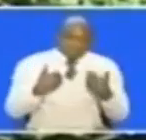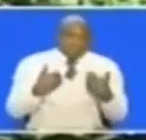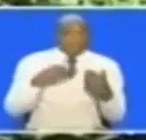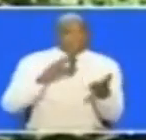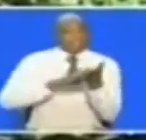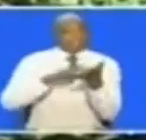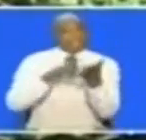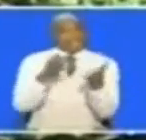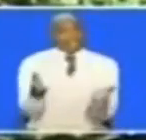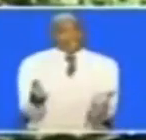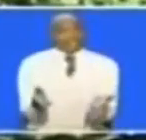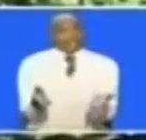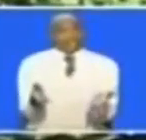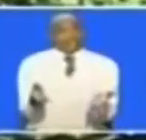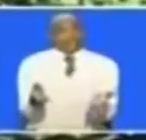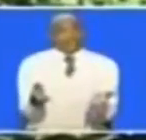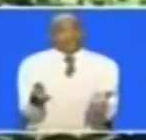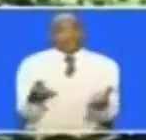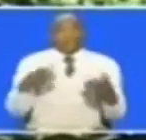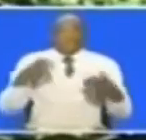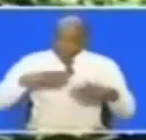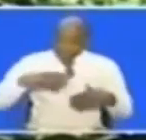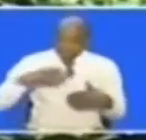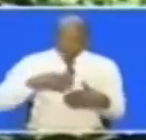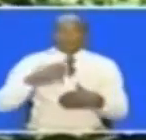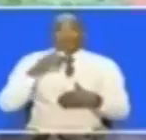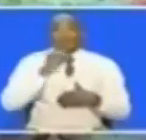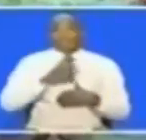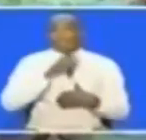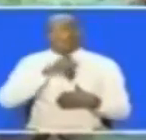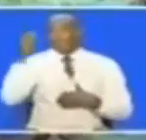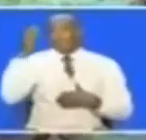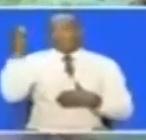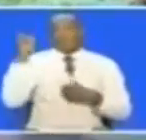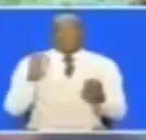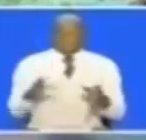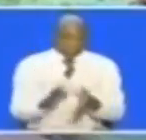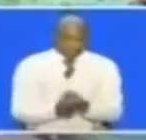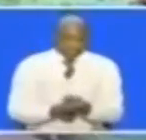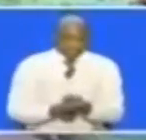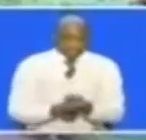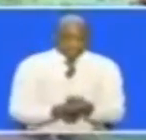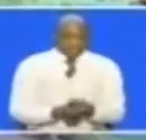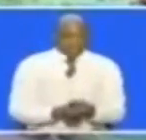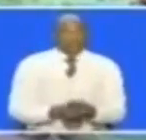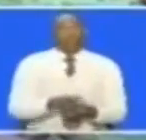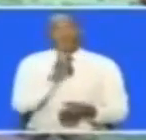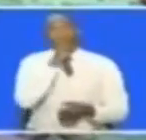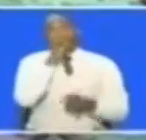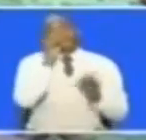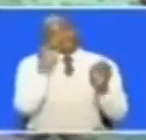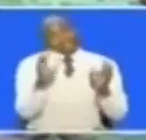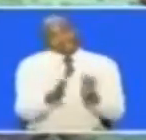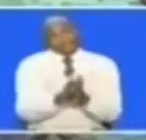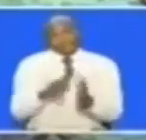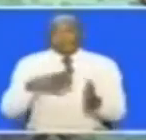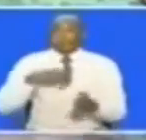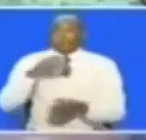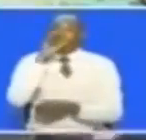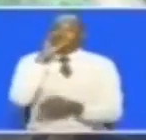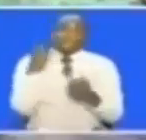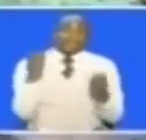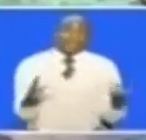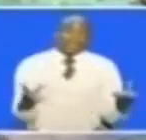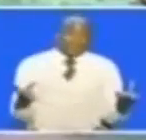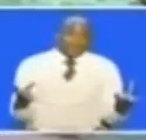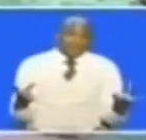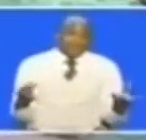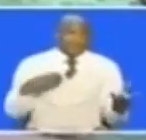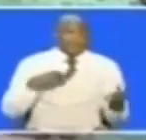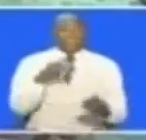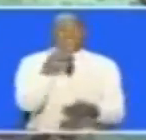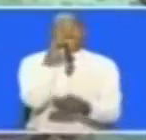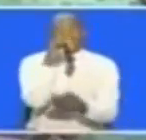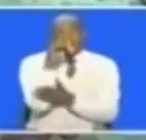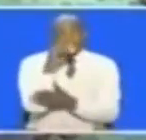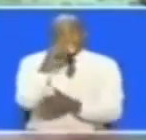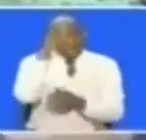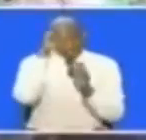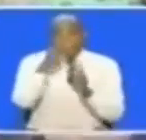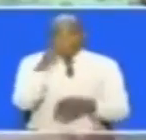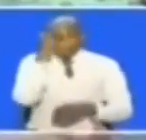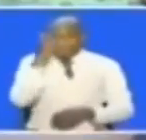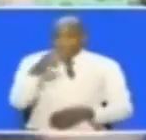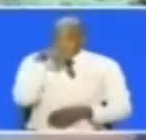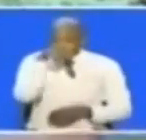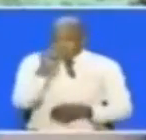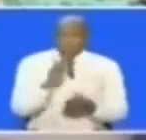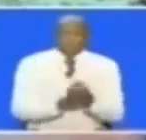here. And people don't need to go to transfer. There's no water for people to drink. When I ask the